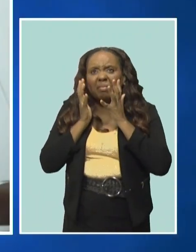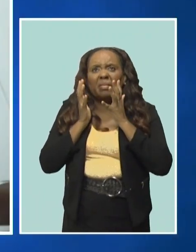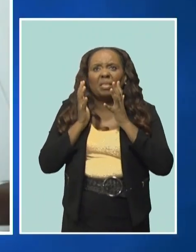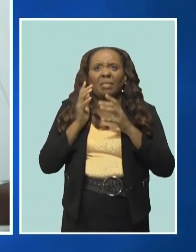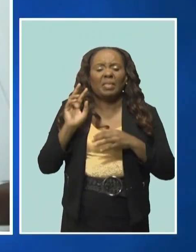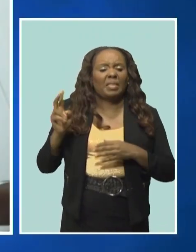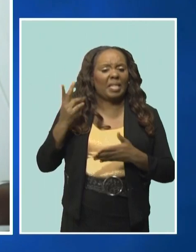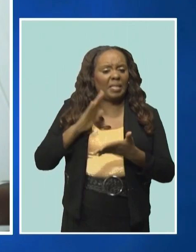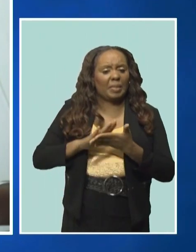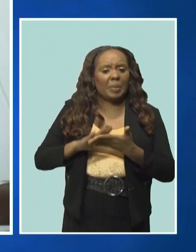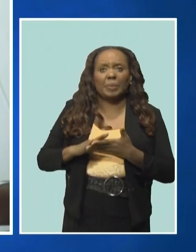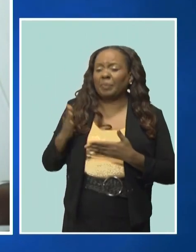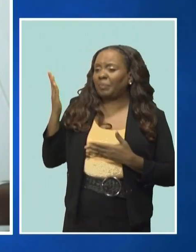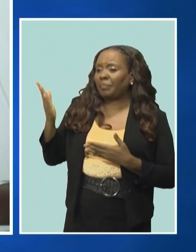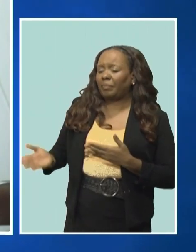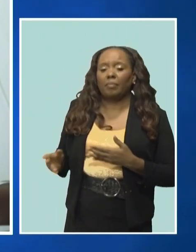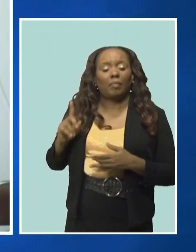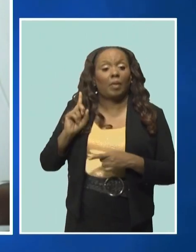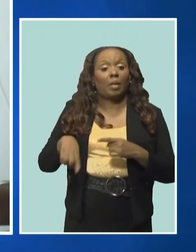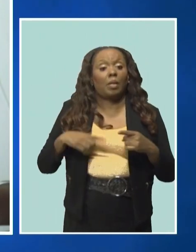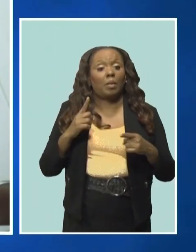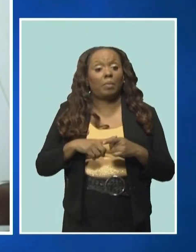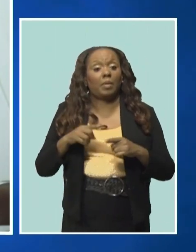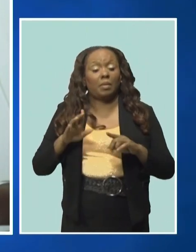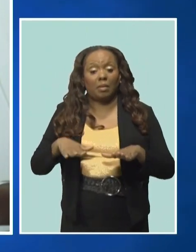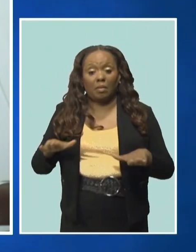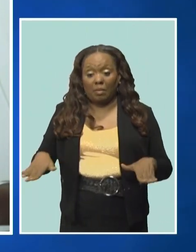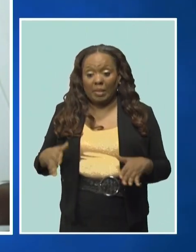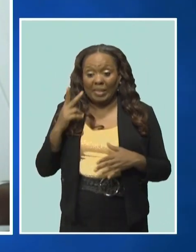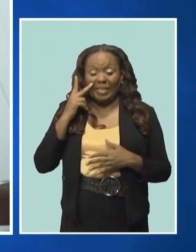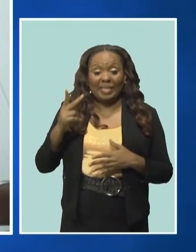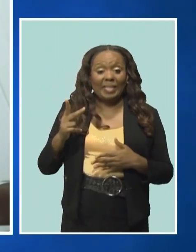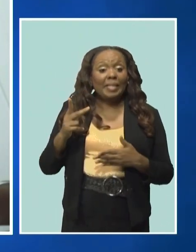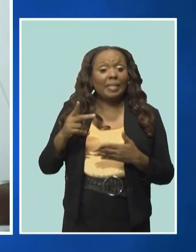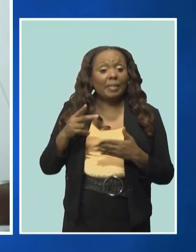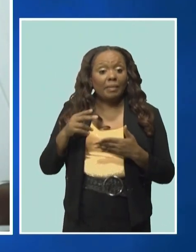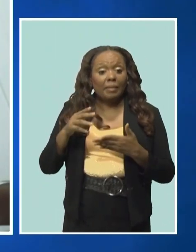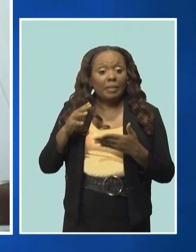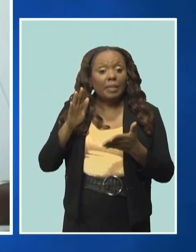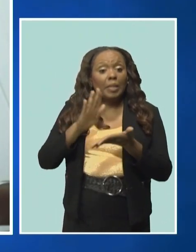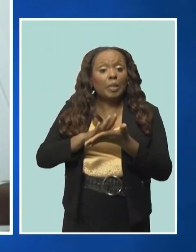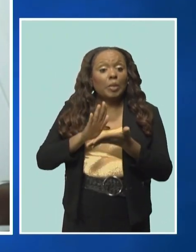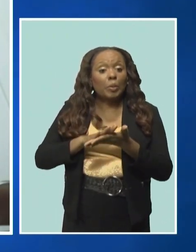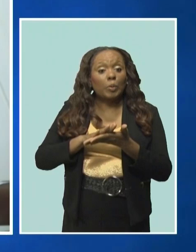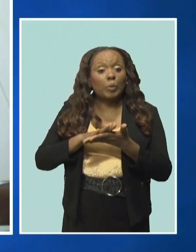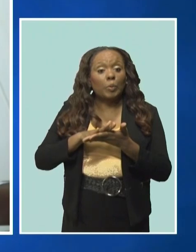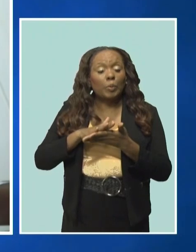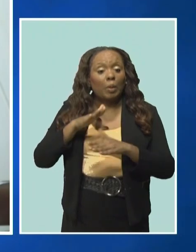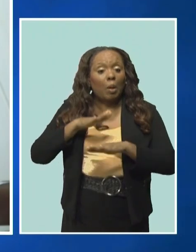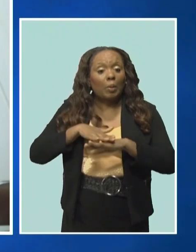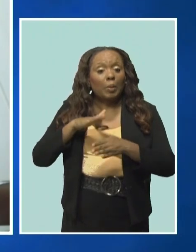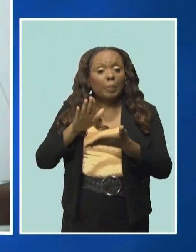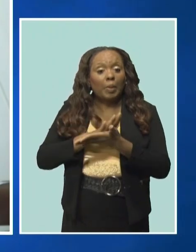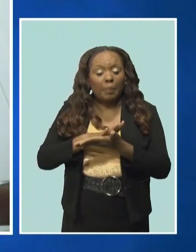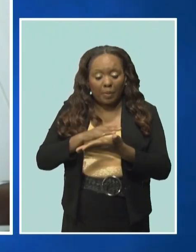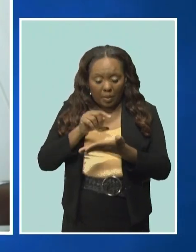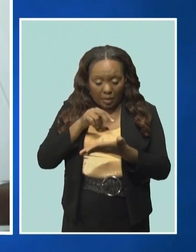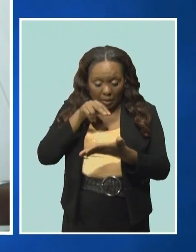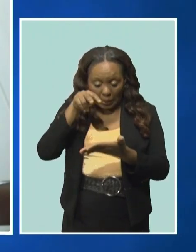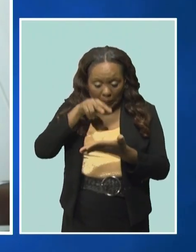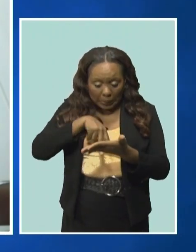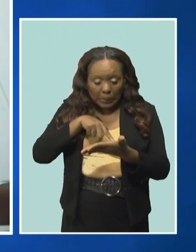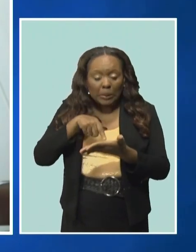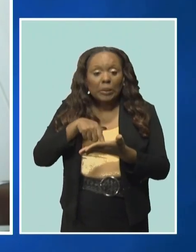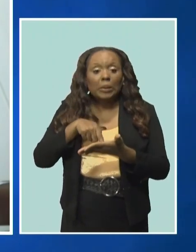children feel that when they get that result, when they open that slip, what they are doing is patting themselves on the back